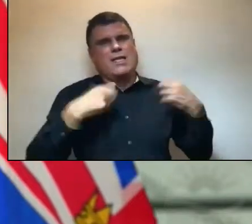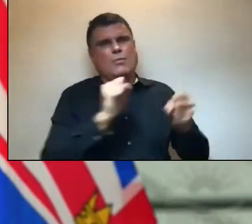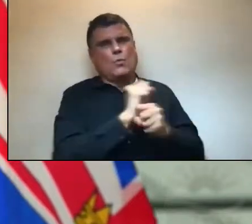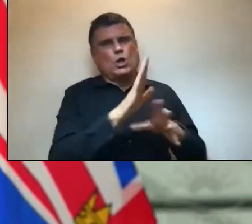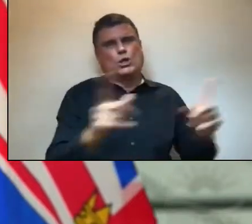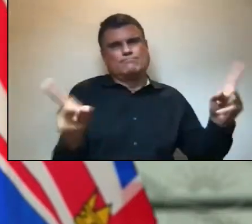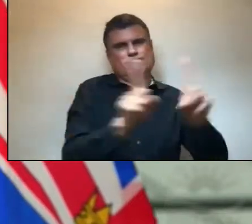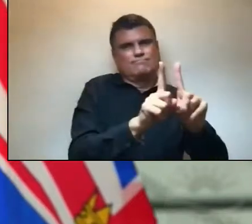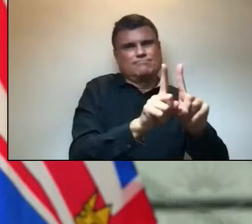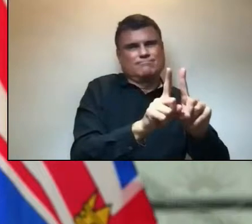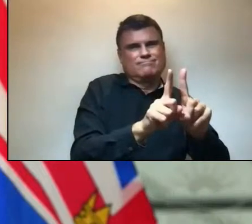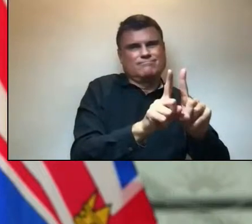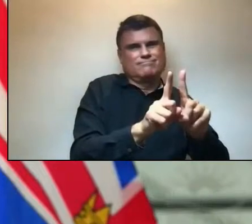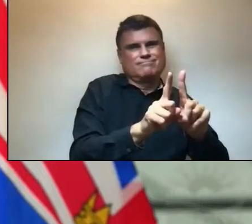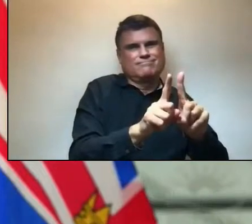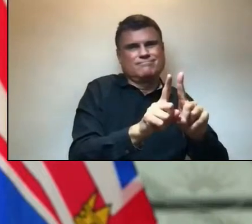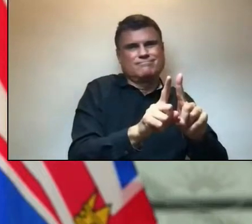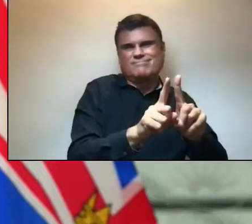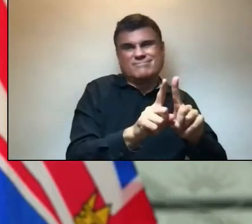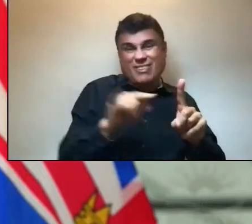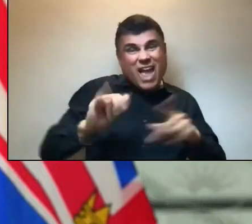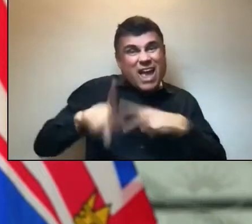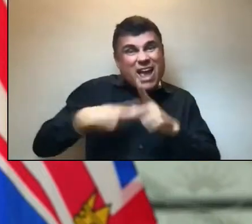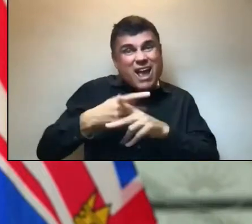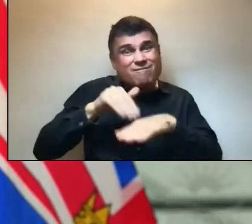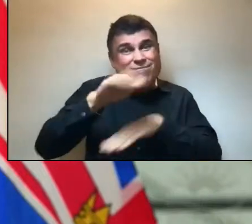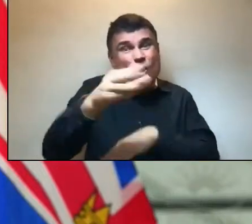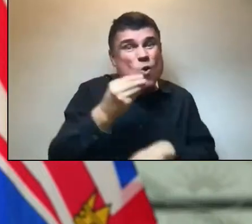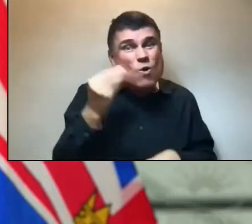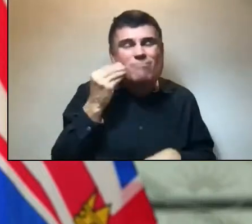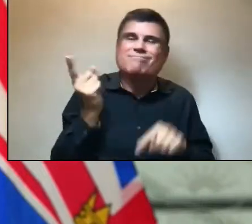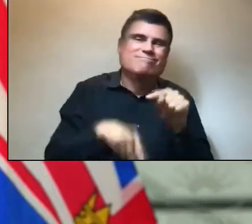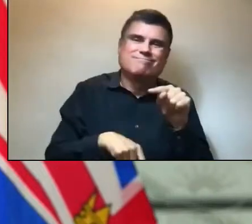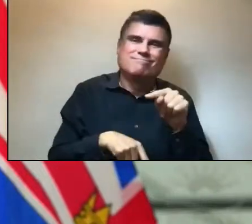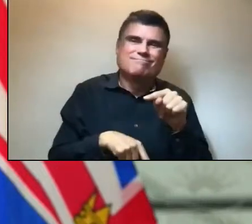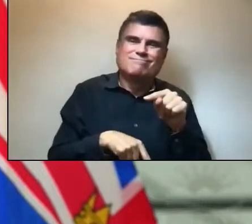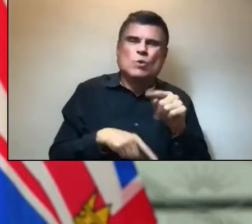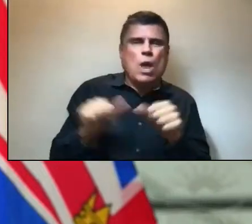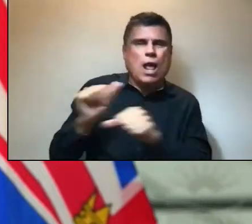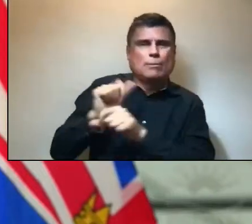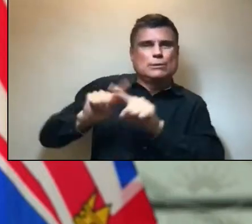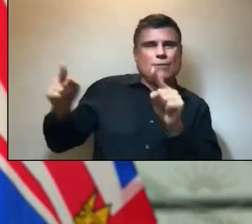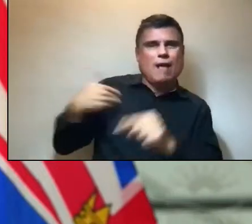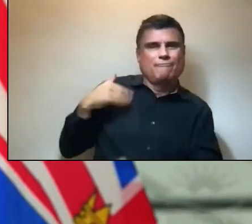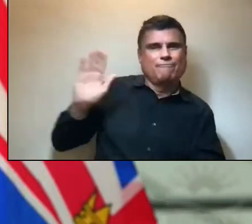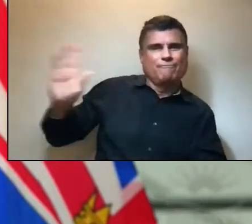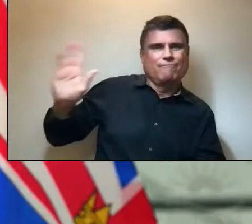can't send that home. It needs, so those are the types of tests, the rapid antigen tests that we're using in the